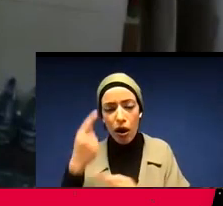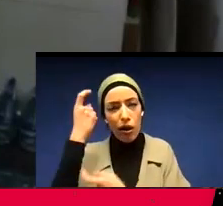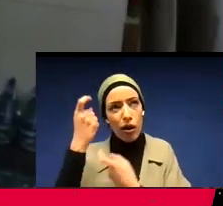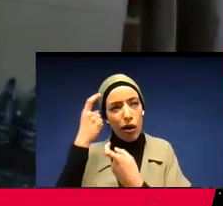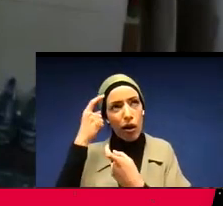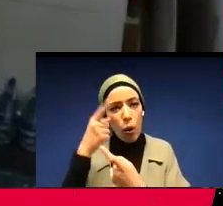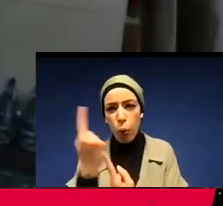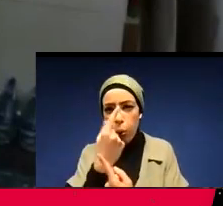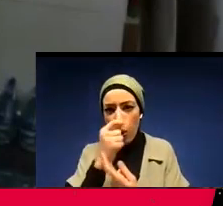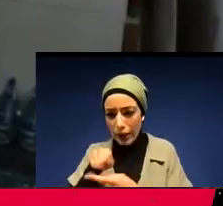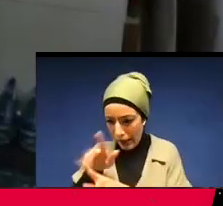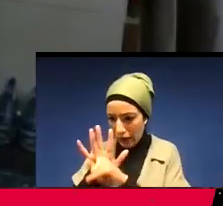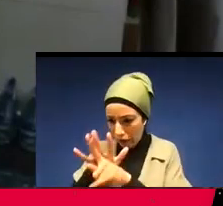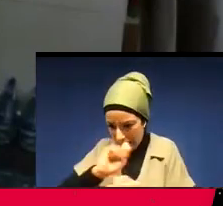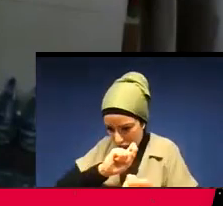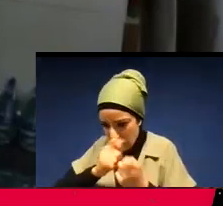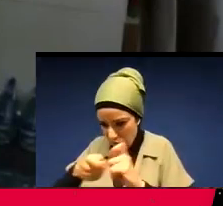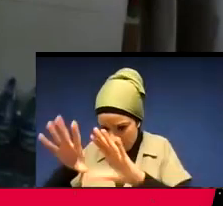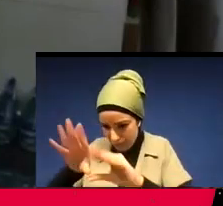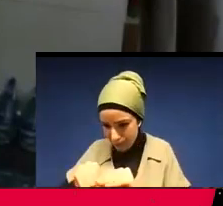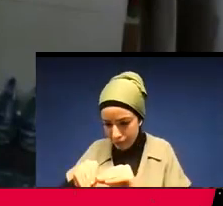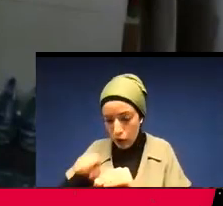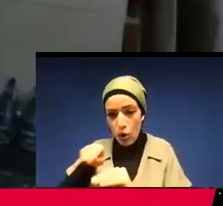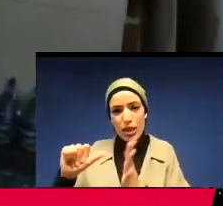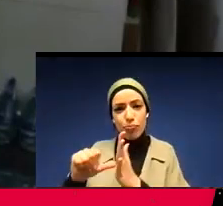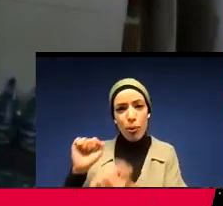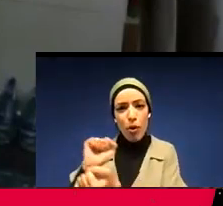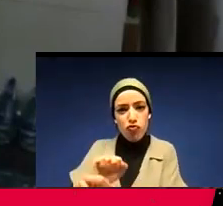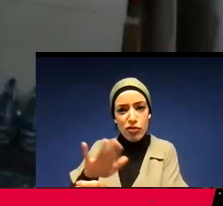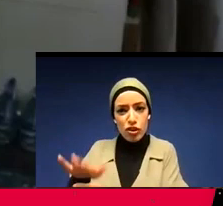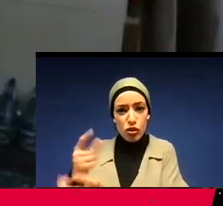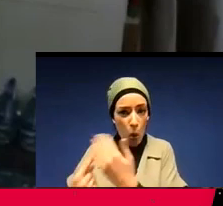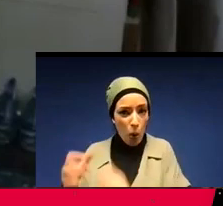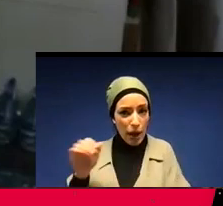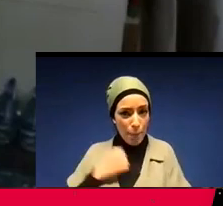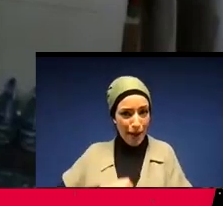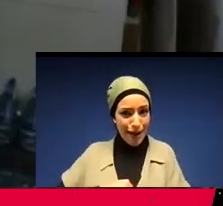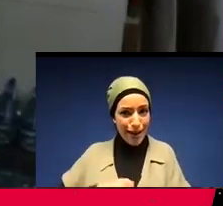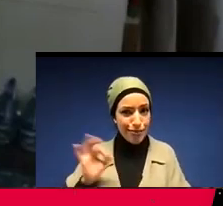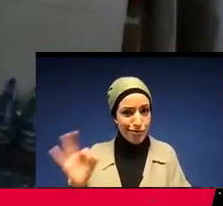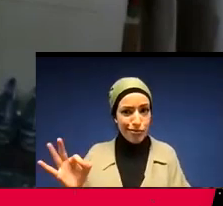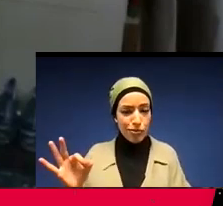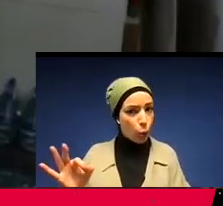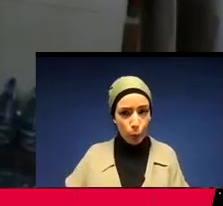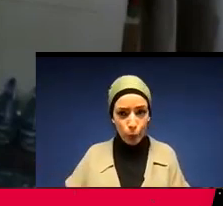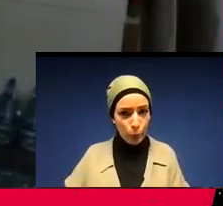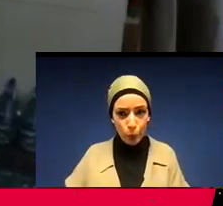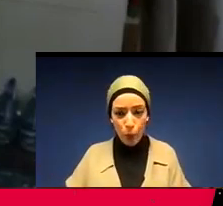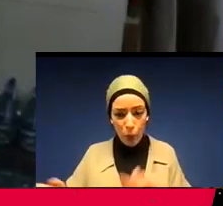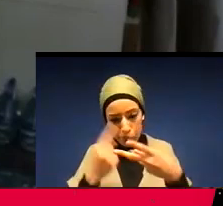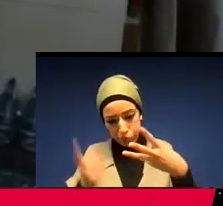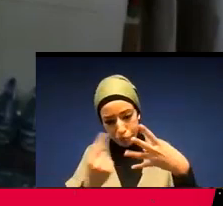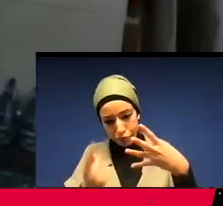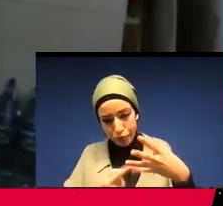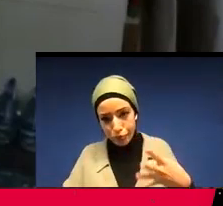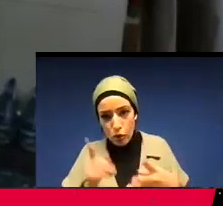who could change this issue. So the problem is of arresting children is not only a problem alone for Bahrain. We're able to